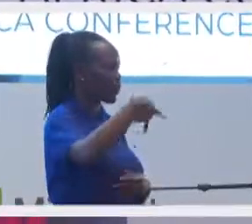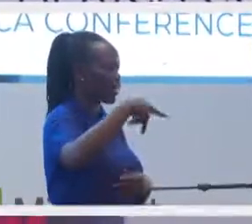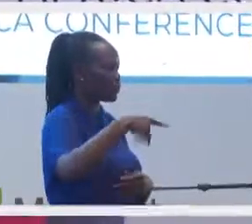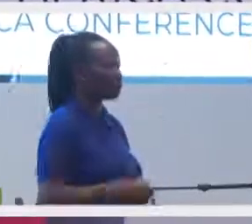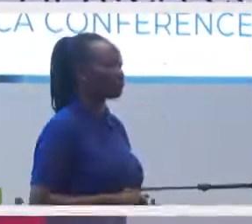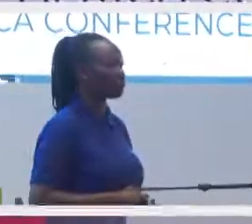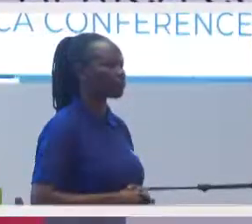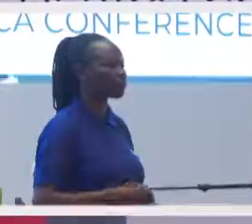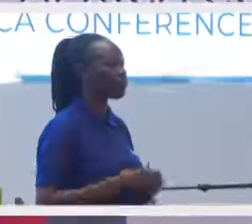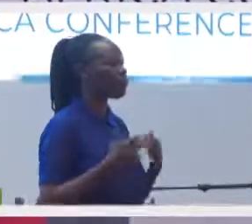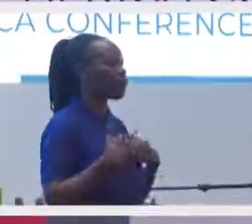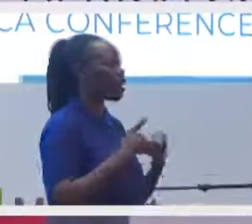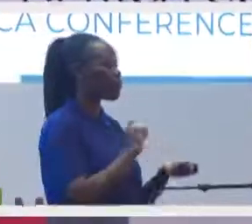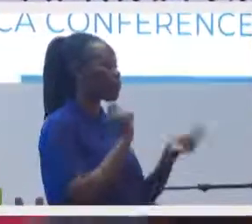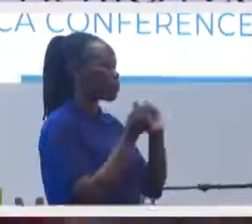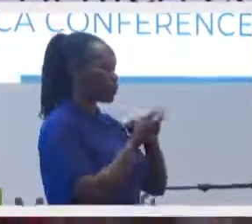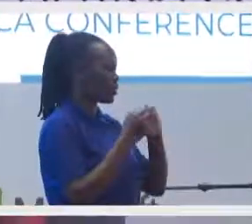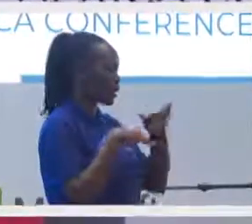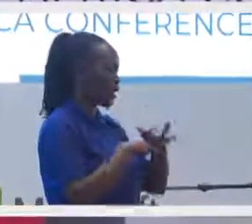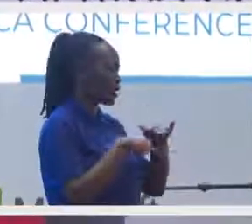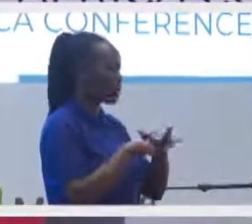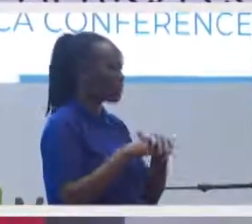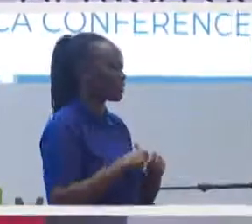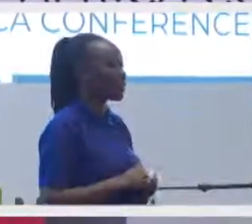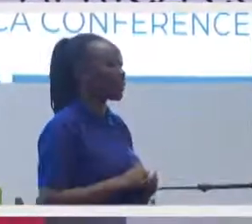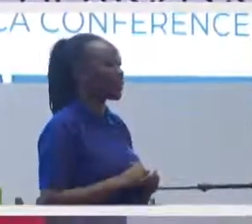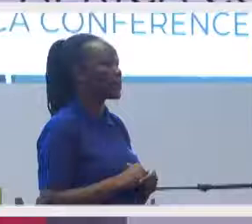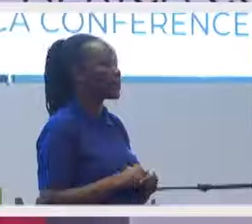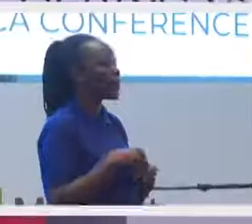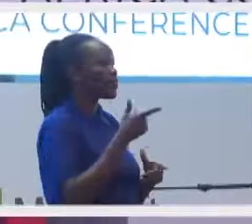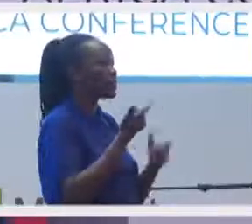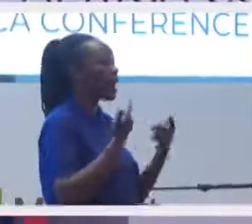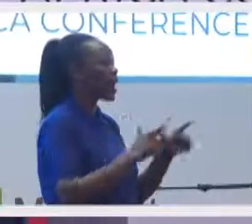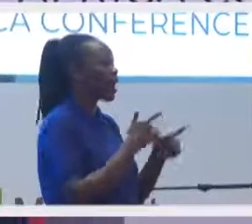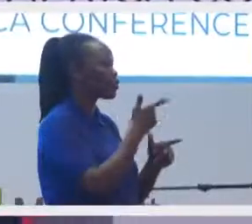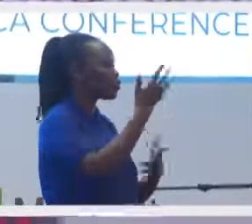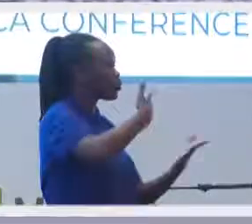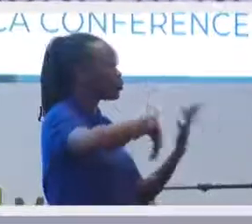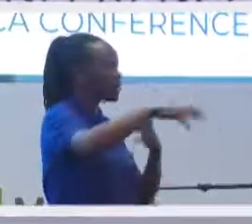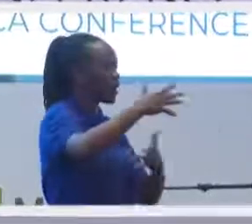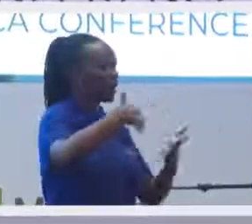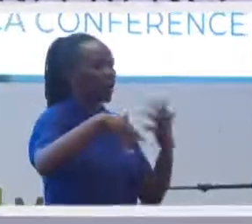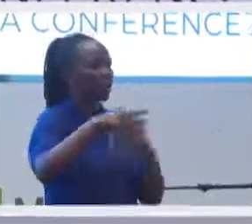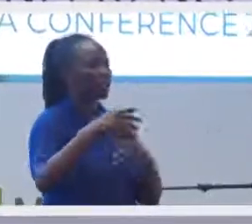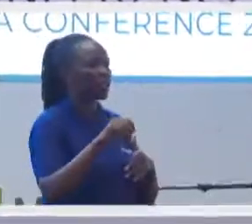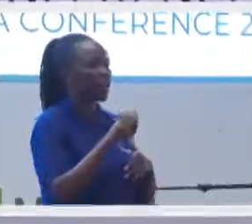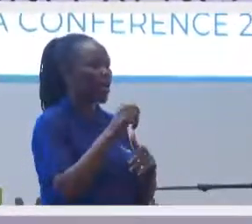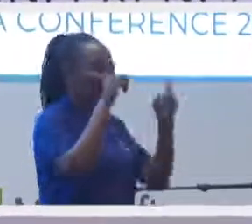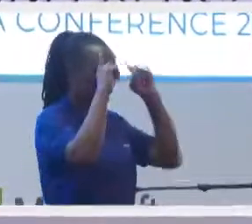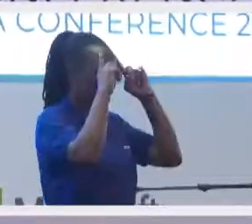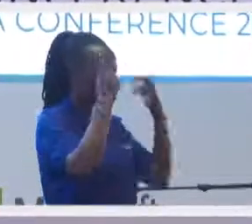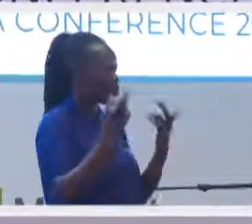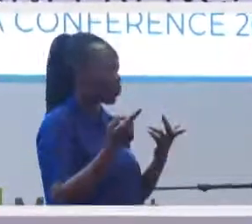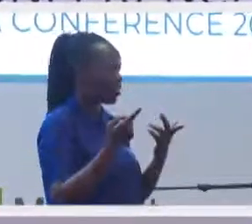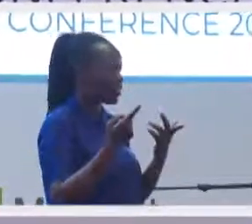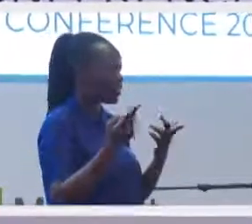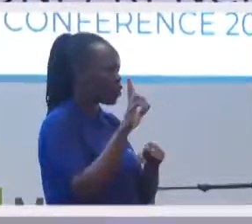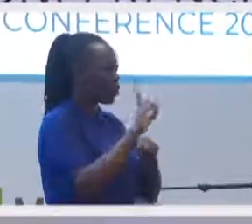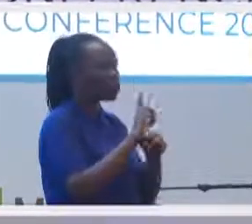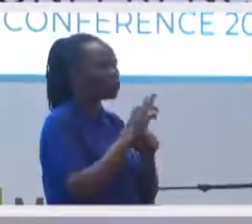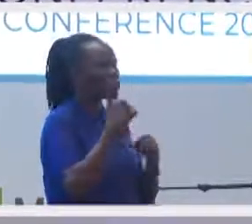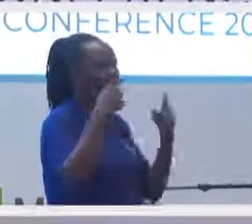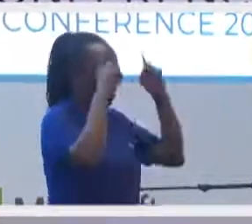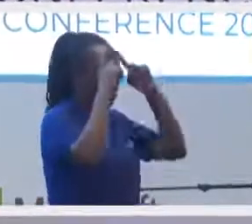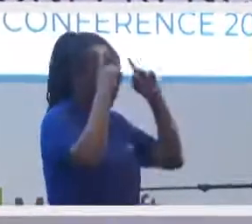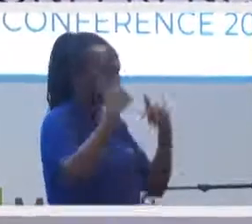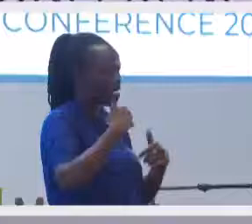Switch access, as I said, so allows you to interact with Android devices using one or